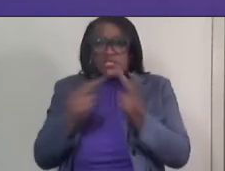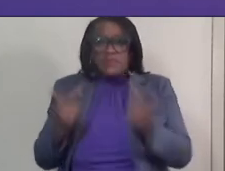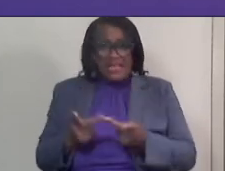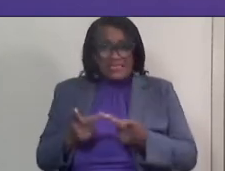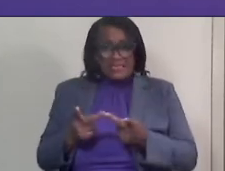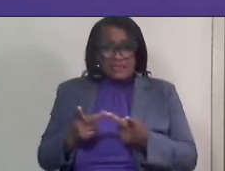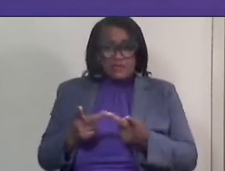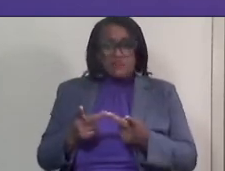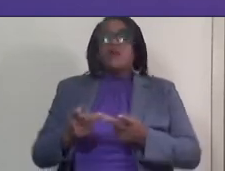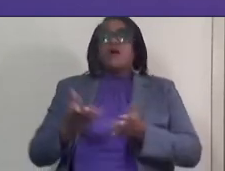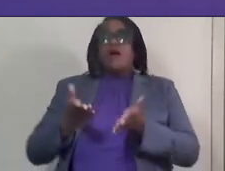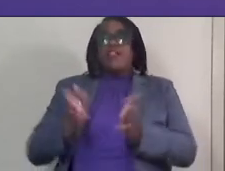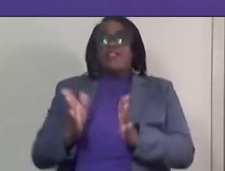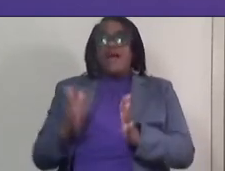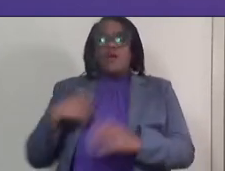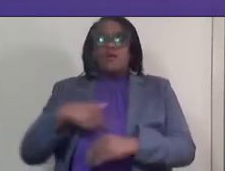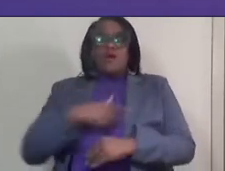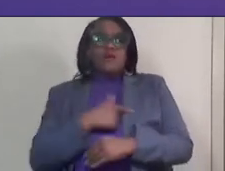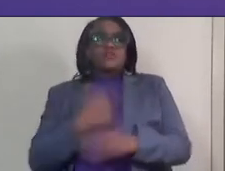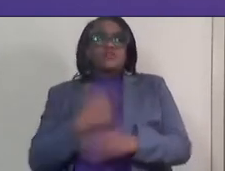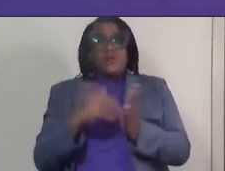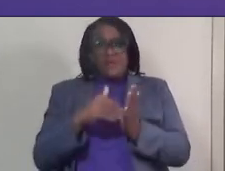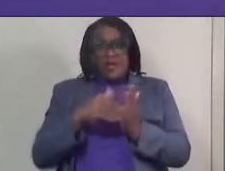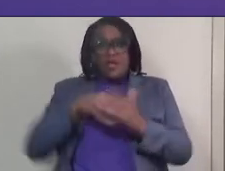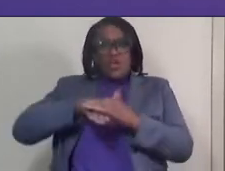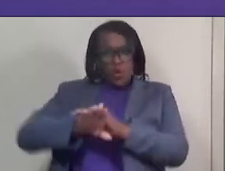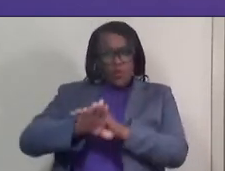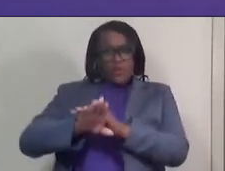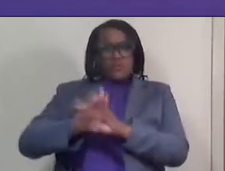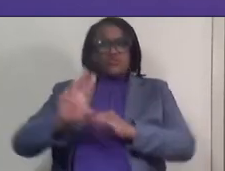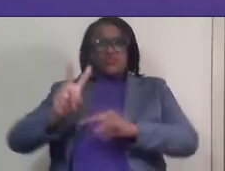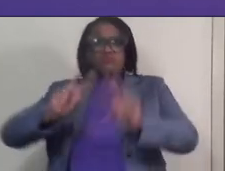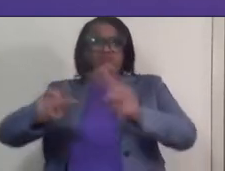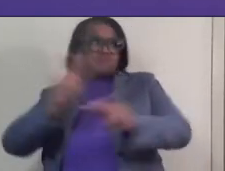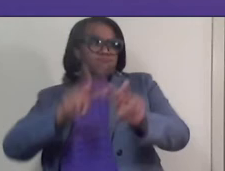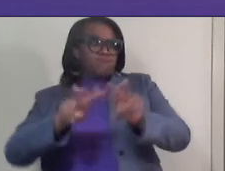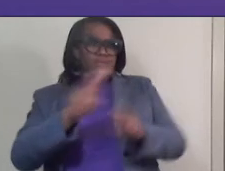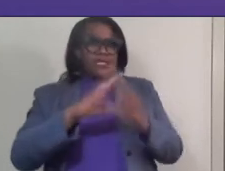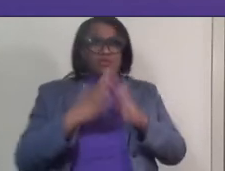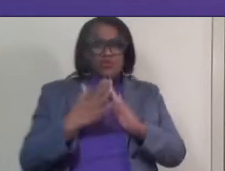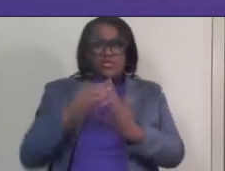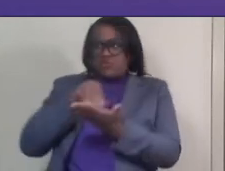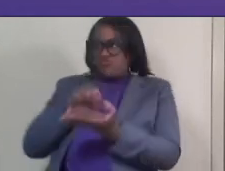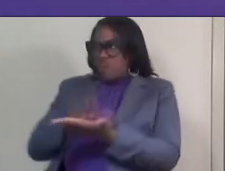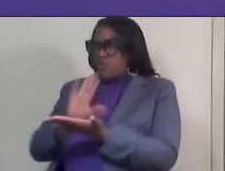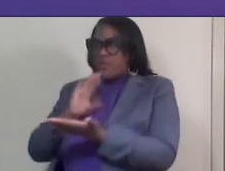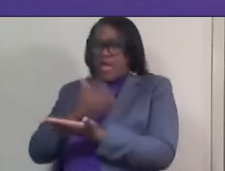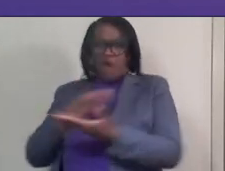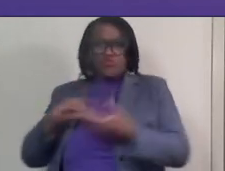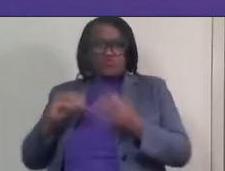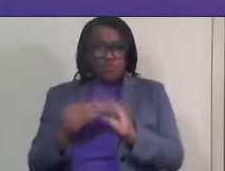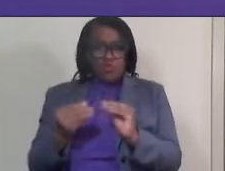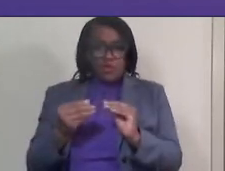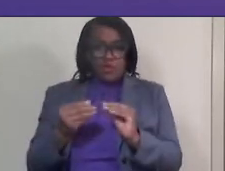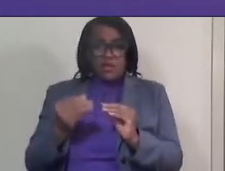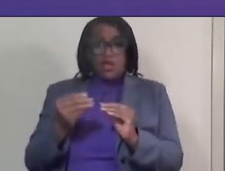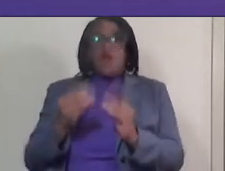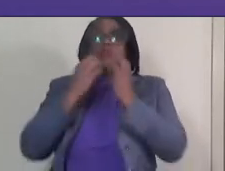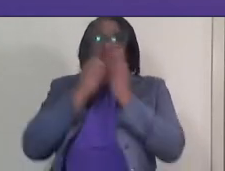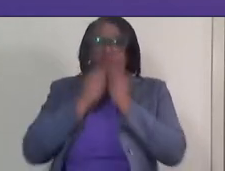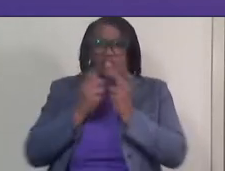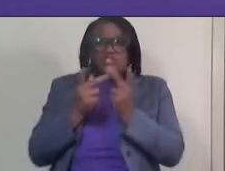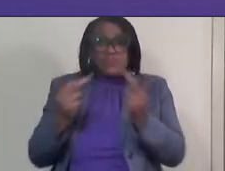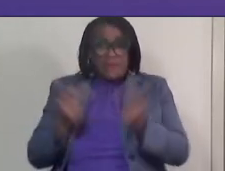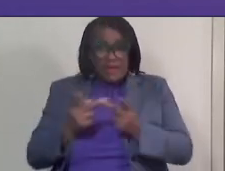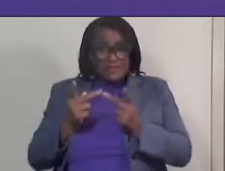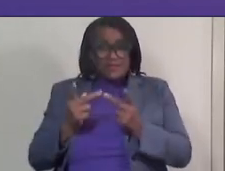to, again, go into our communities to document our stories. But with Precious Places, I was able